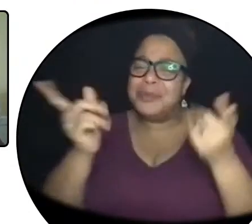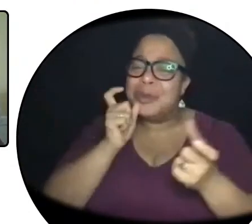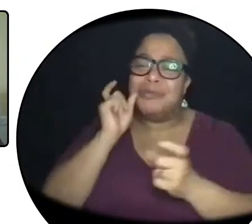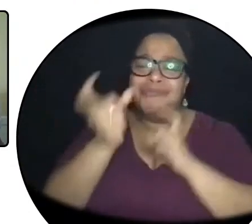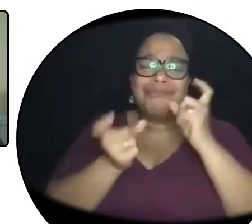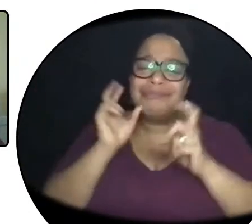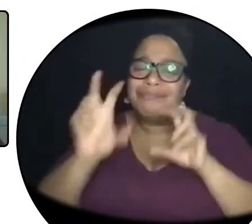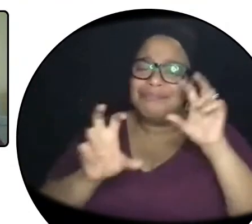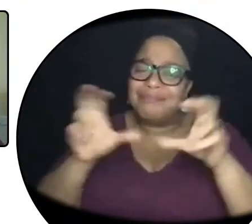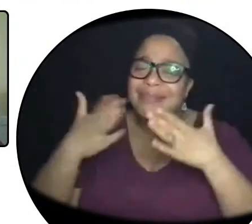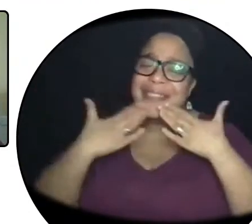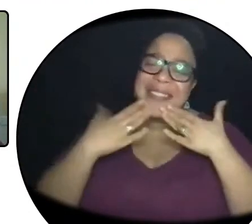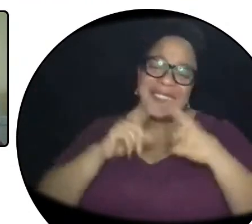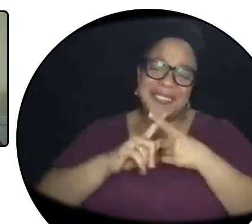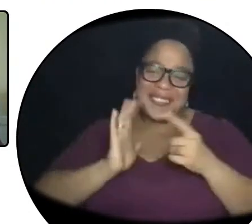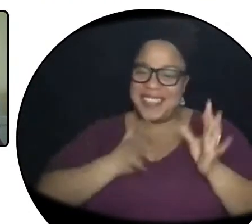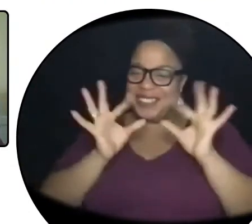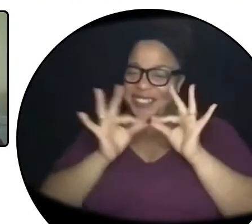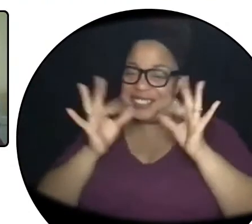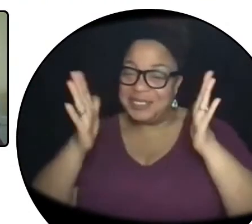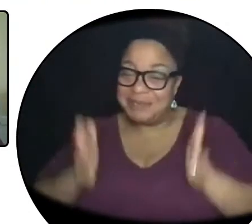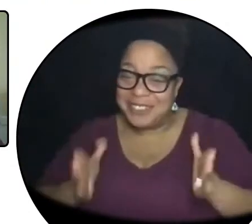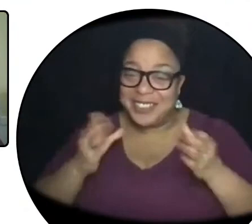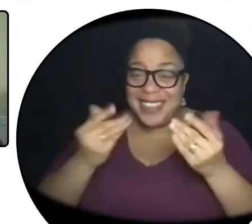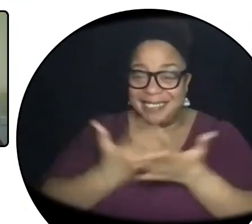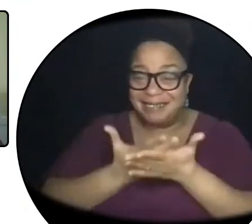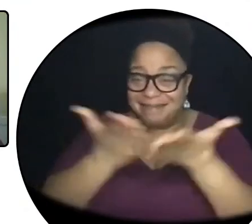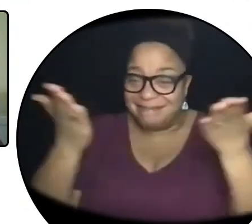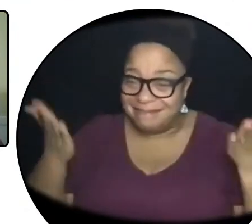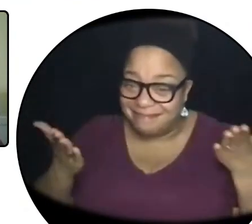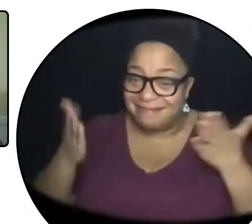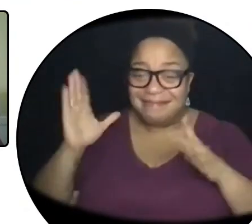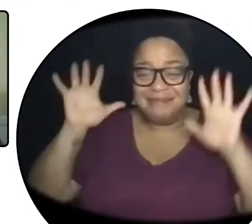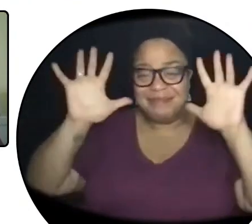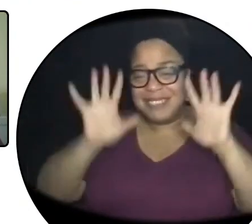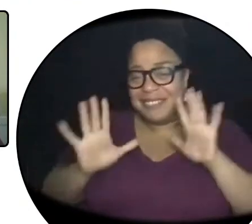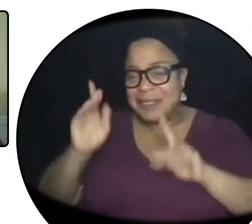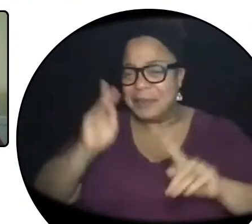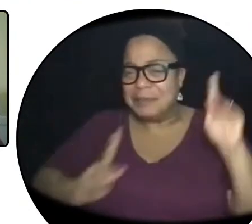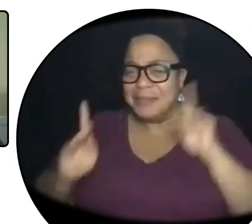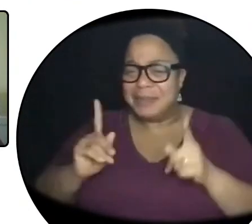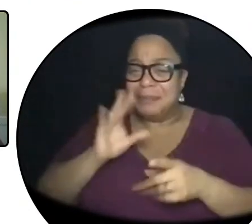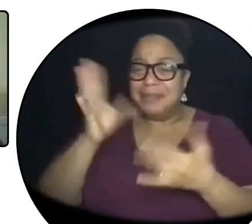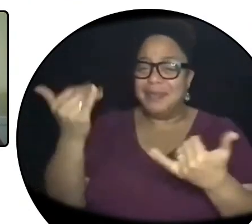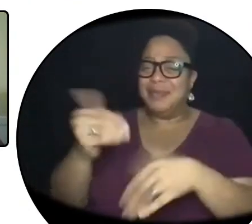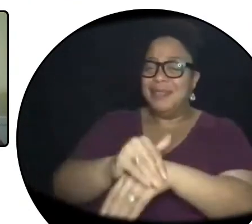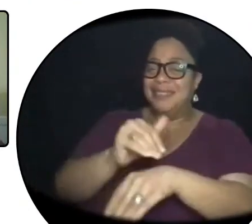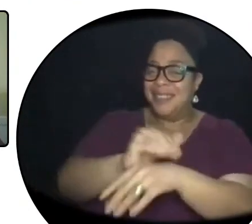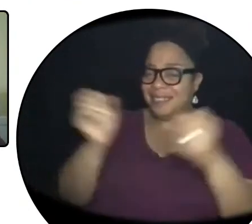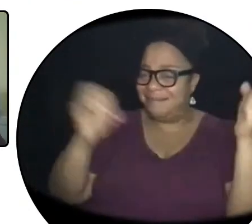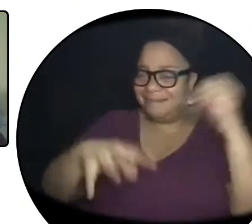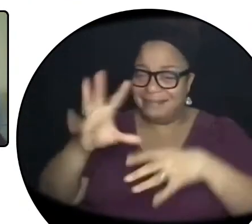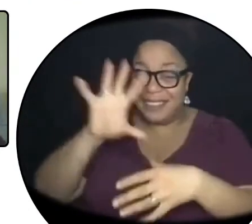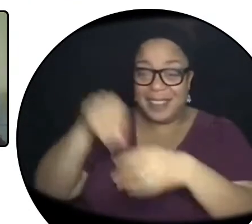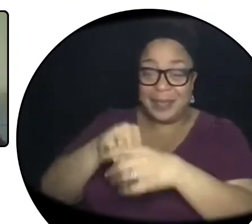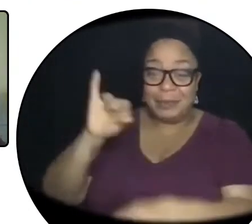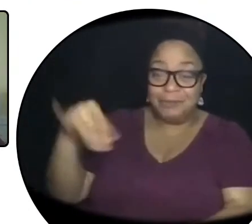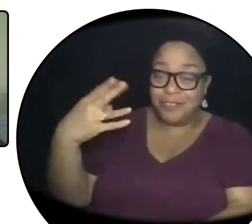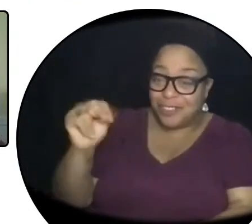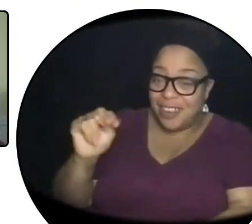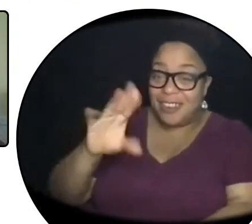shout outs today. We're very excited about that. Very excited about that. Thank you. And thank you, everyone.